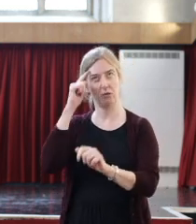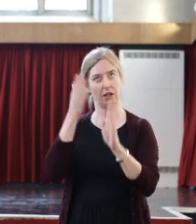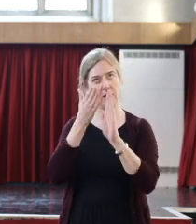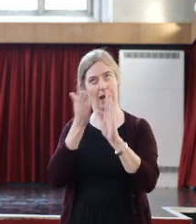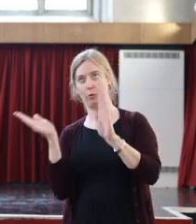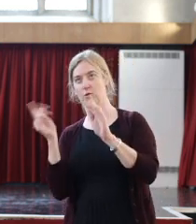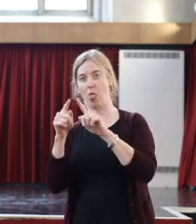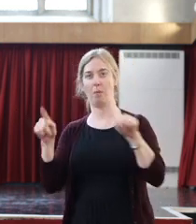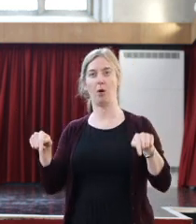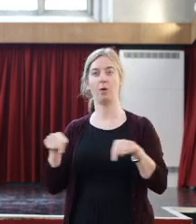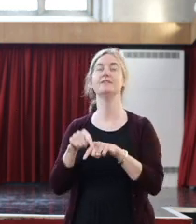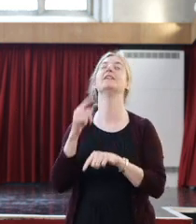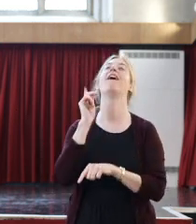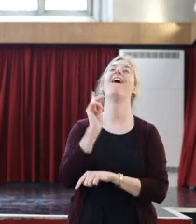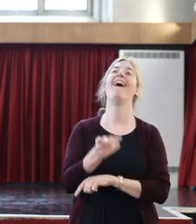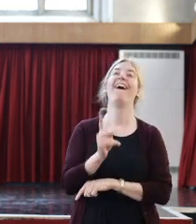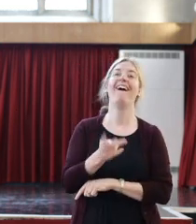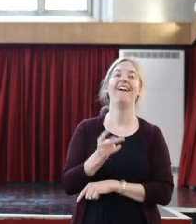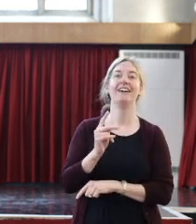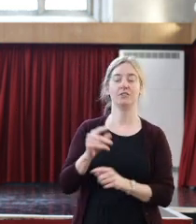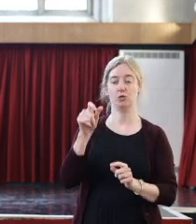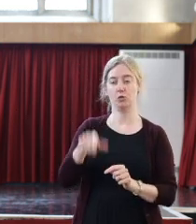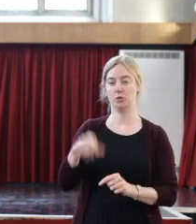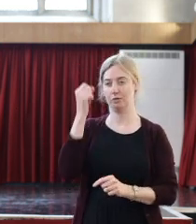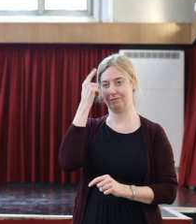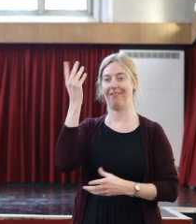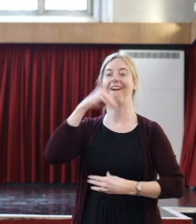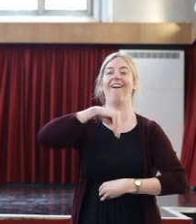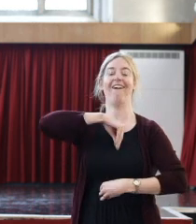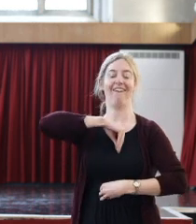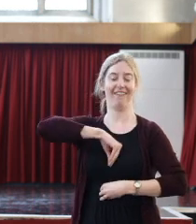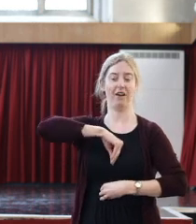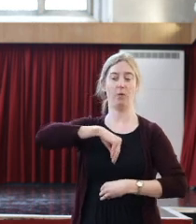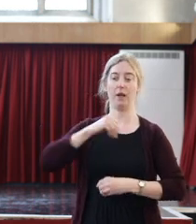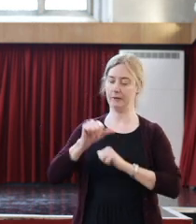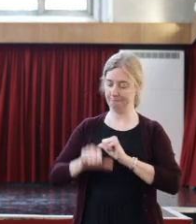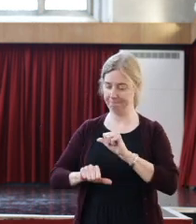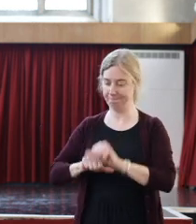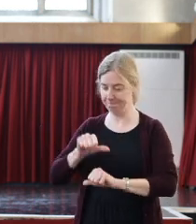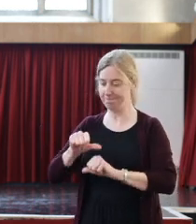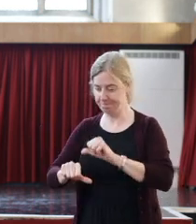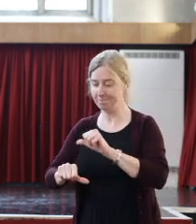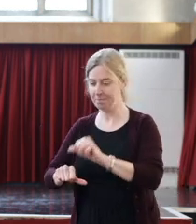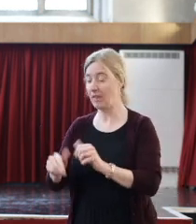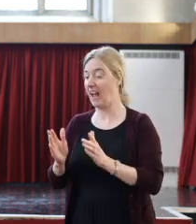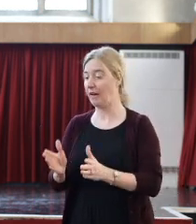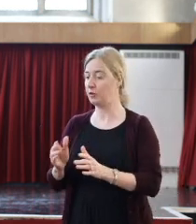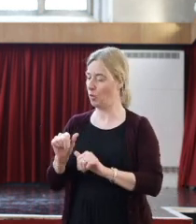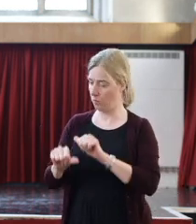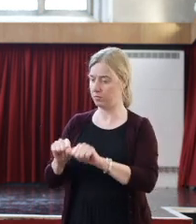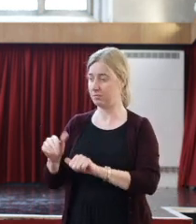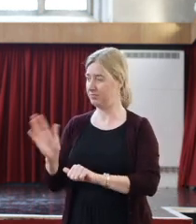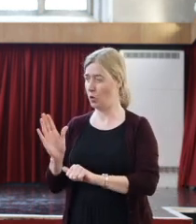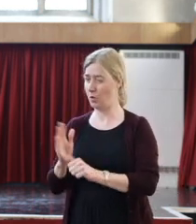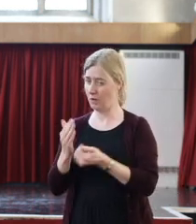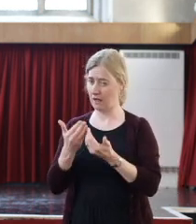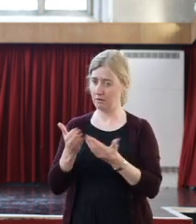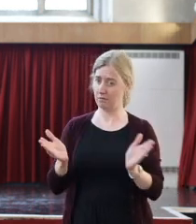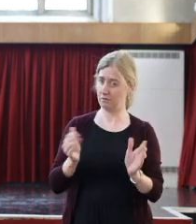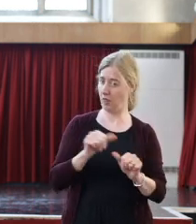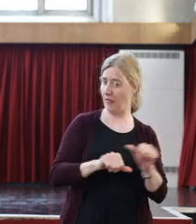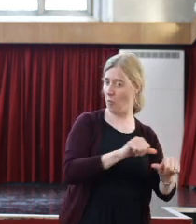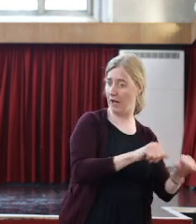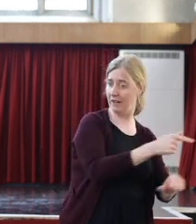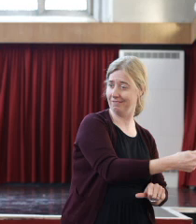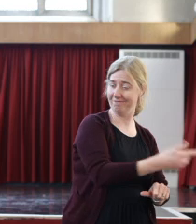that filtered in, that was noted by the students, because of course we're so sort of aware of how to do things perhaps properly, that it's useful to know how to